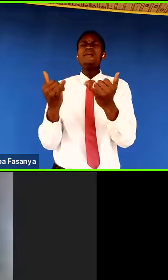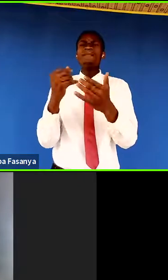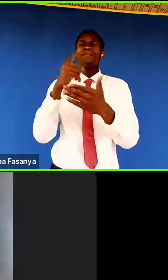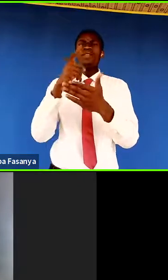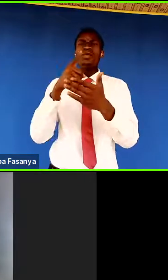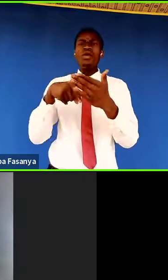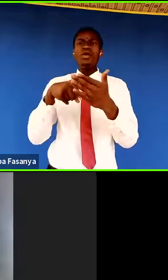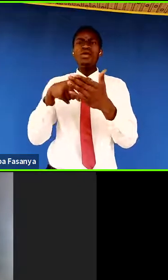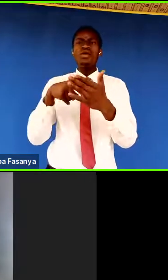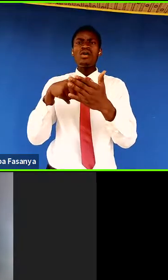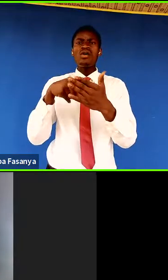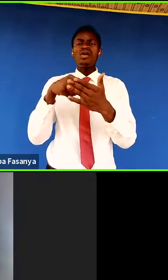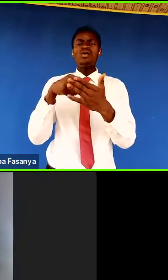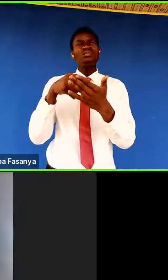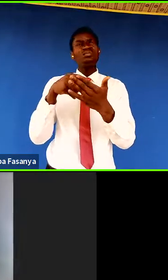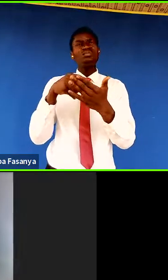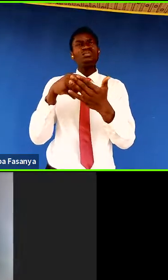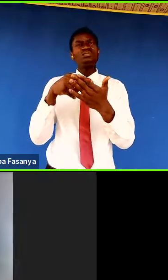is